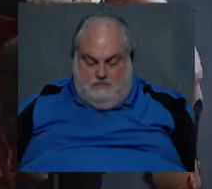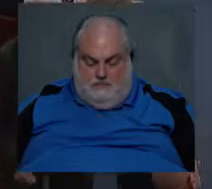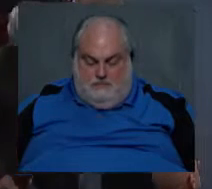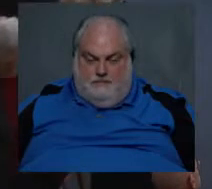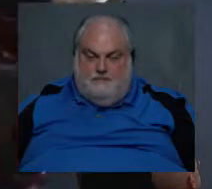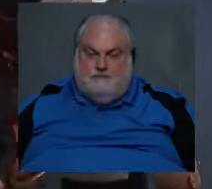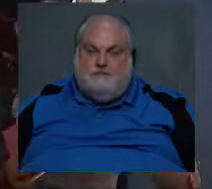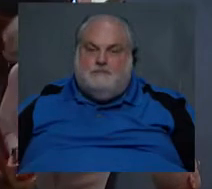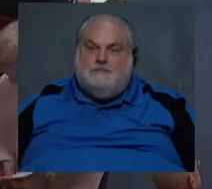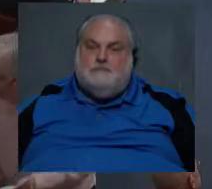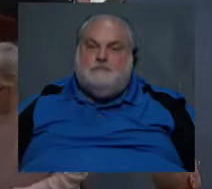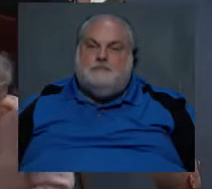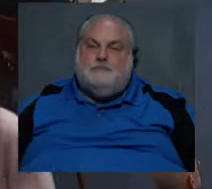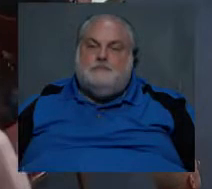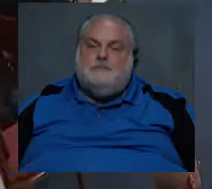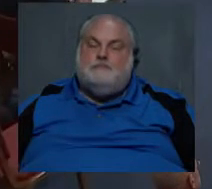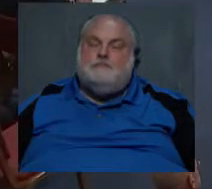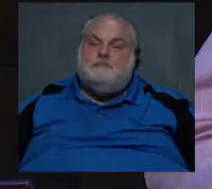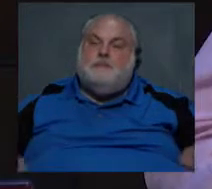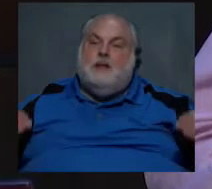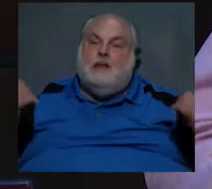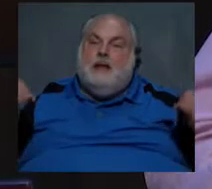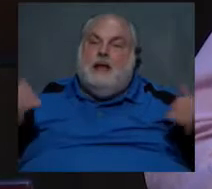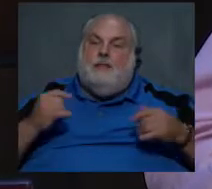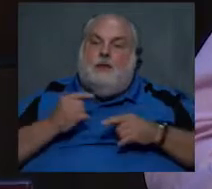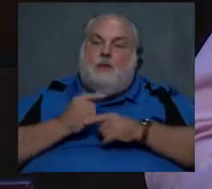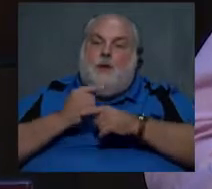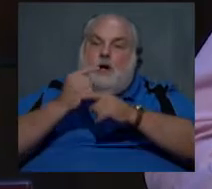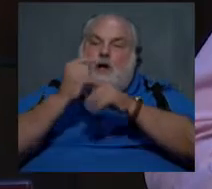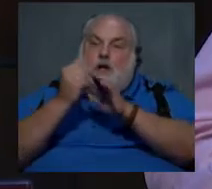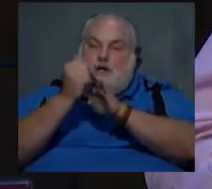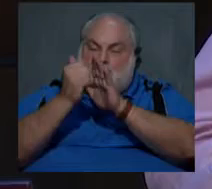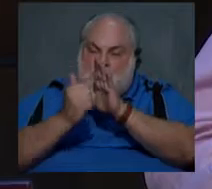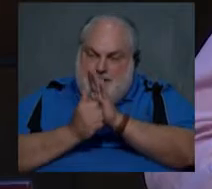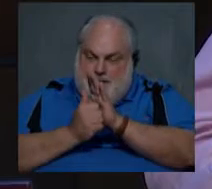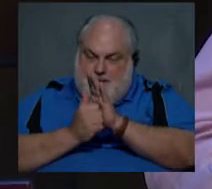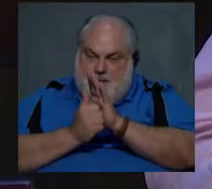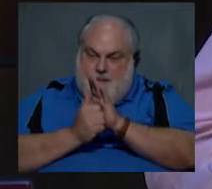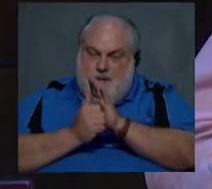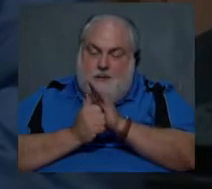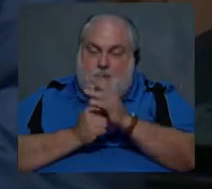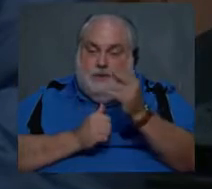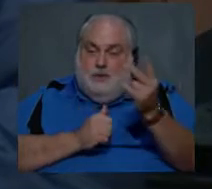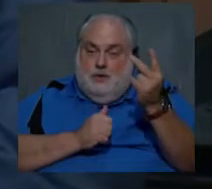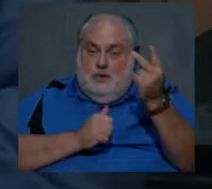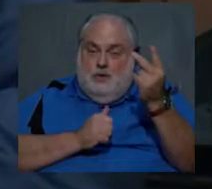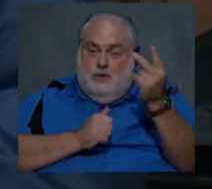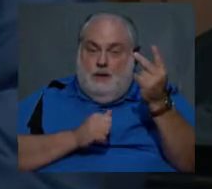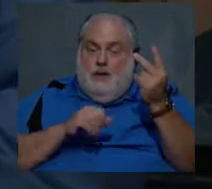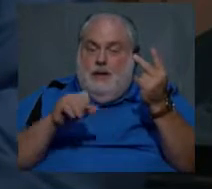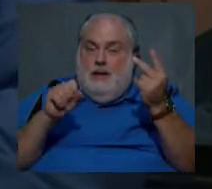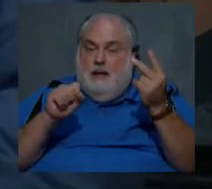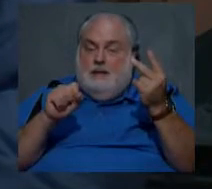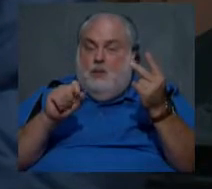Okay. Why don't we proceed to the regular agenda? Donna? Okay, item number 2, file number